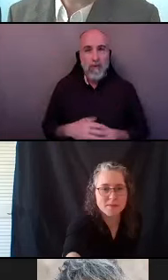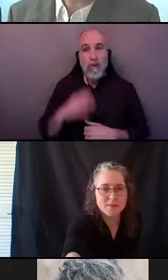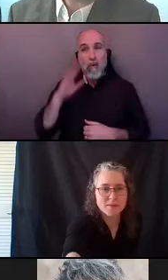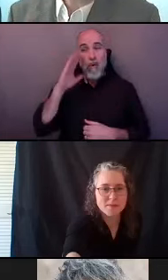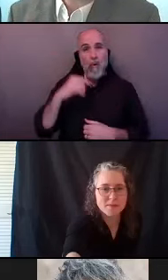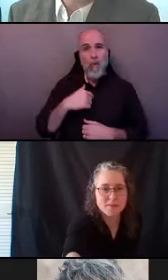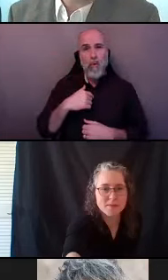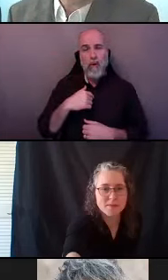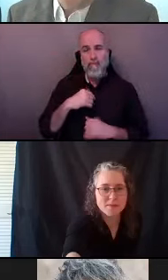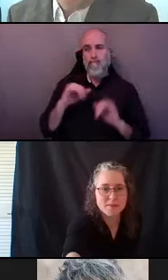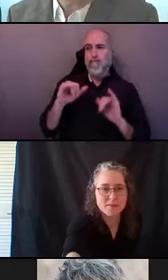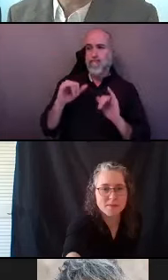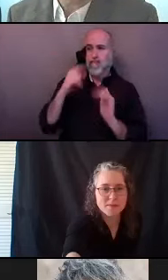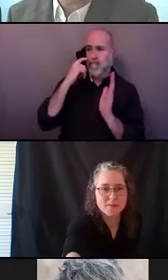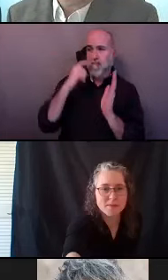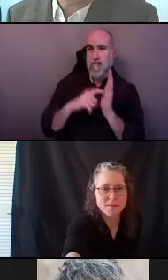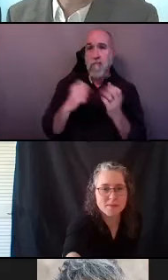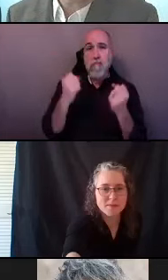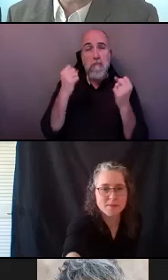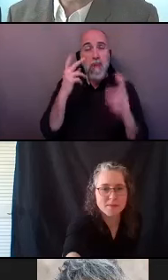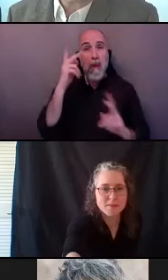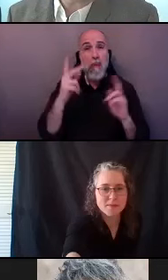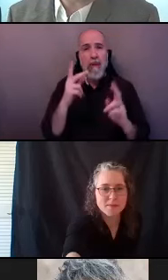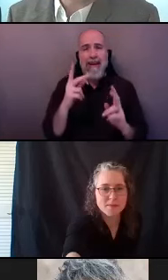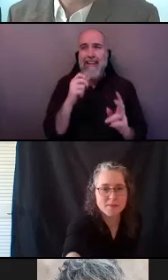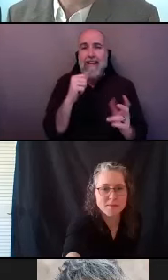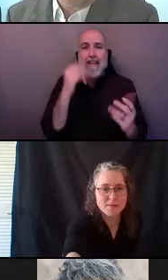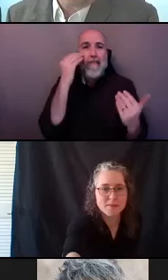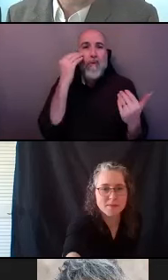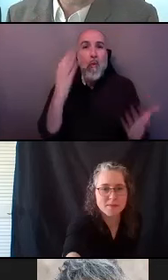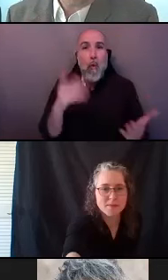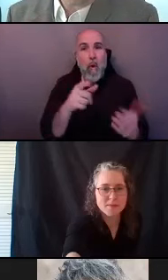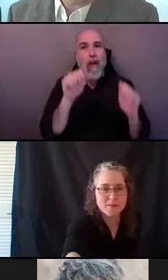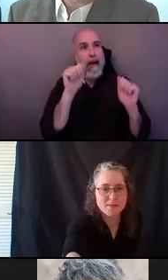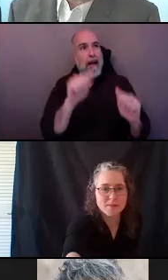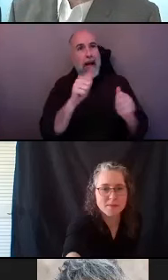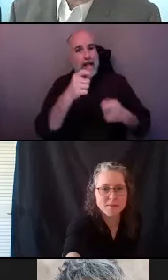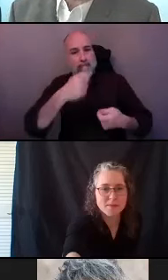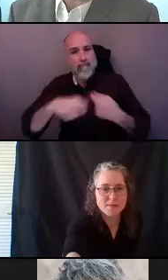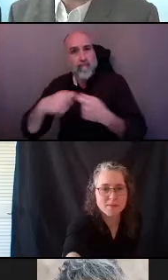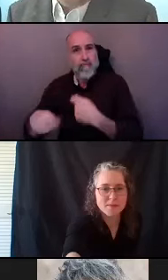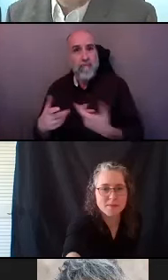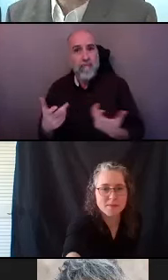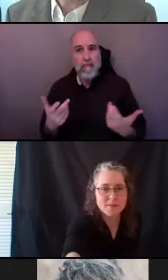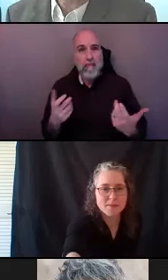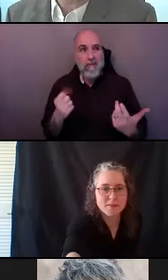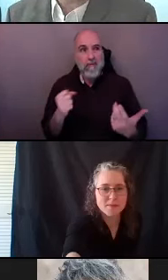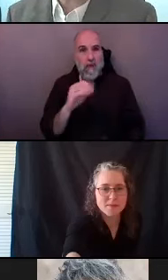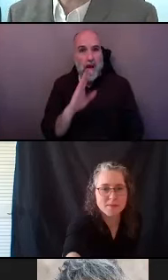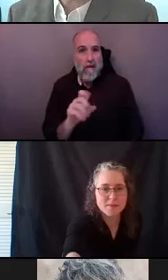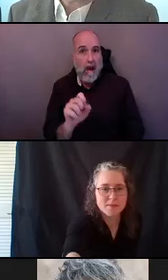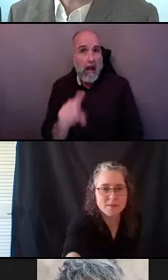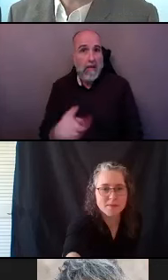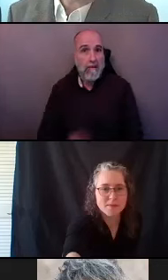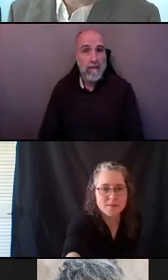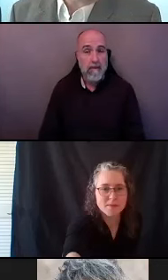people do not even know that these features are available to them. so they don't even ask. And